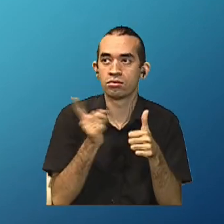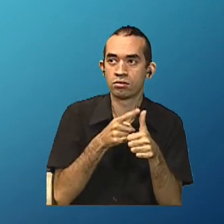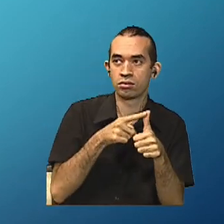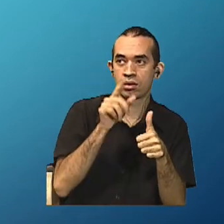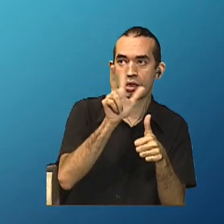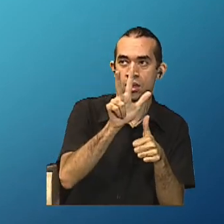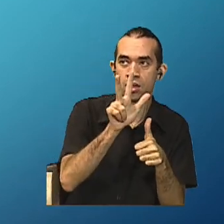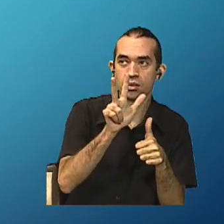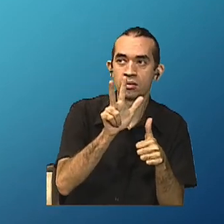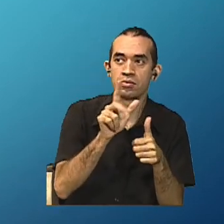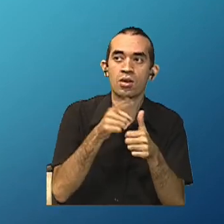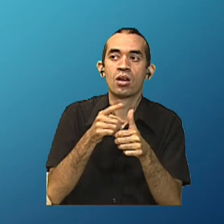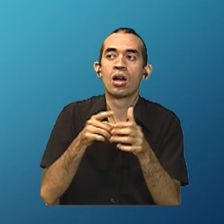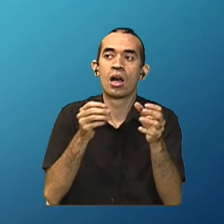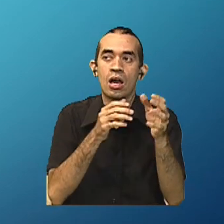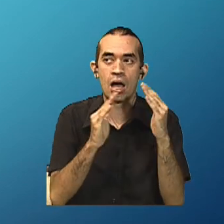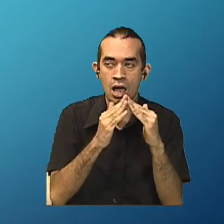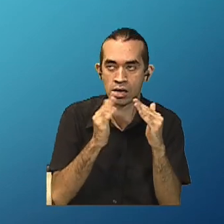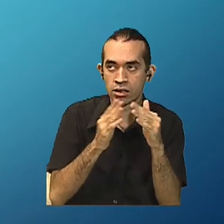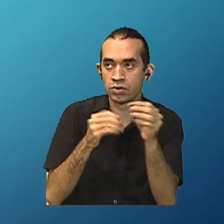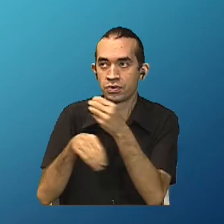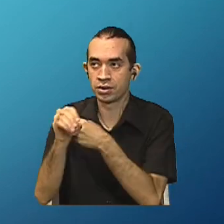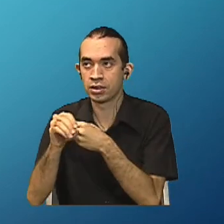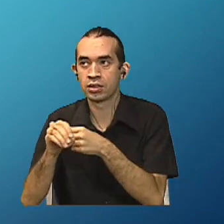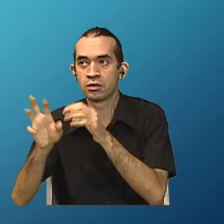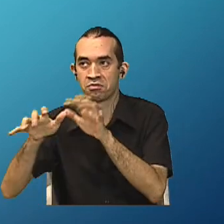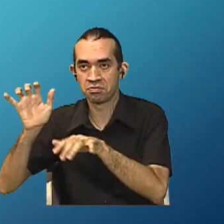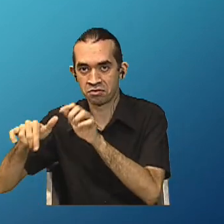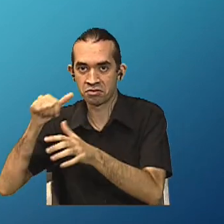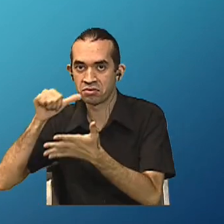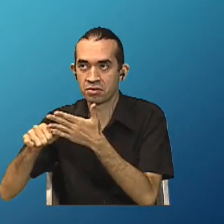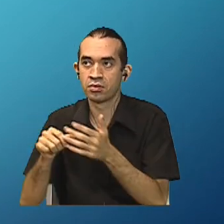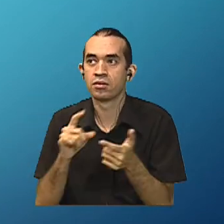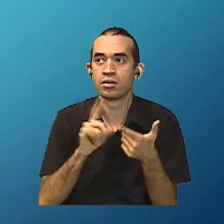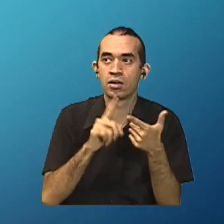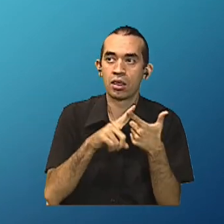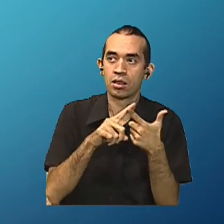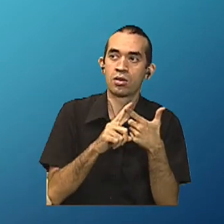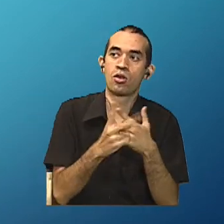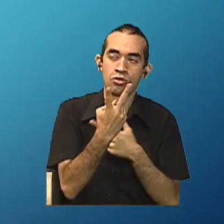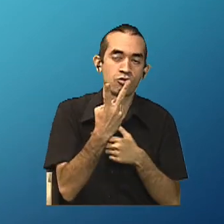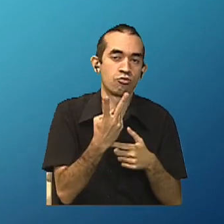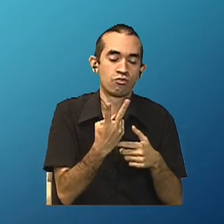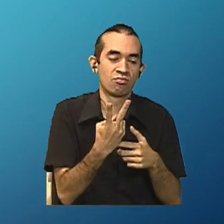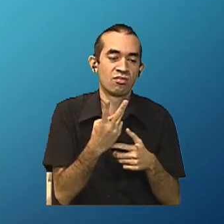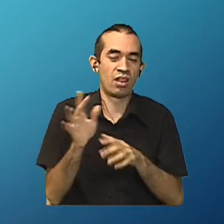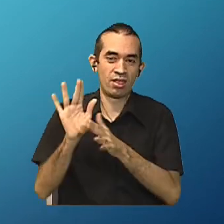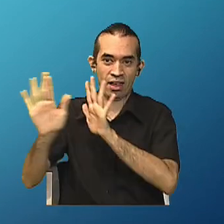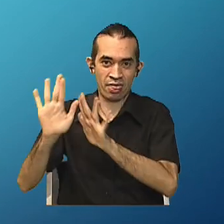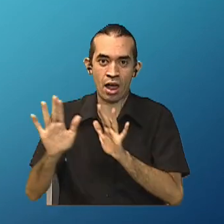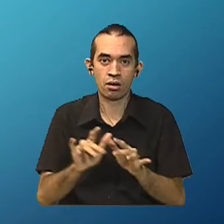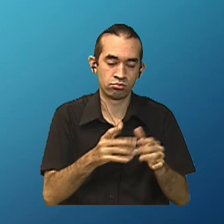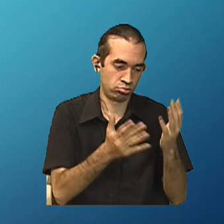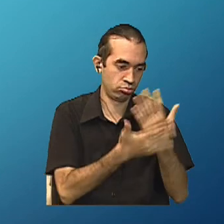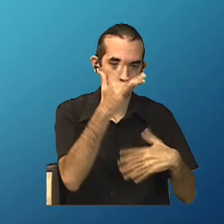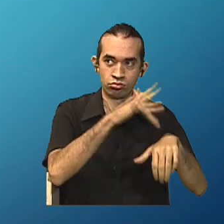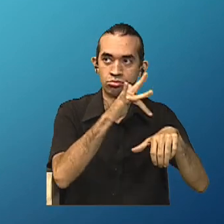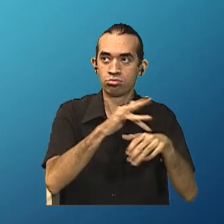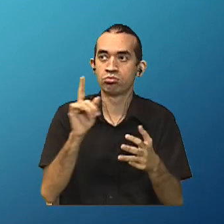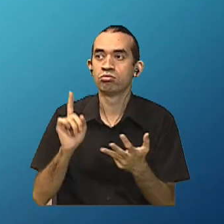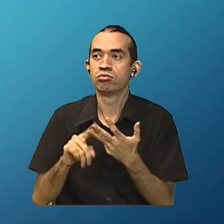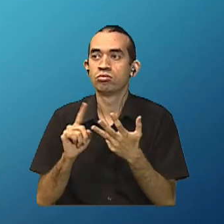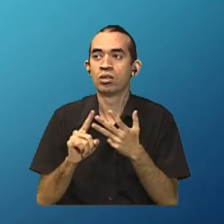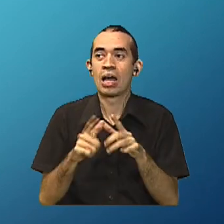letter typing ones. There are only 2 analog and digital, only large and small ones, or only